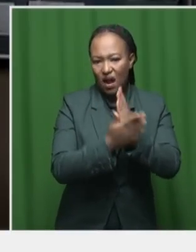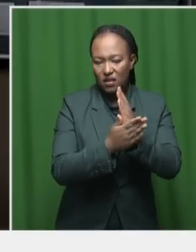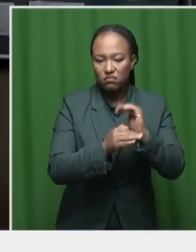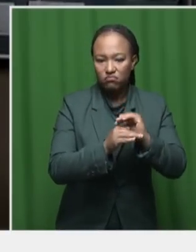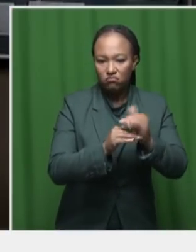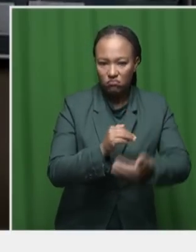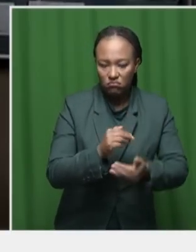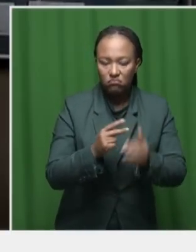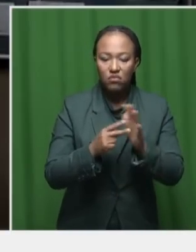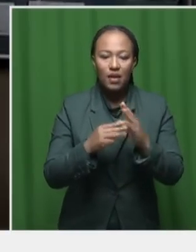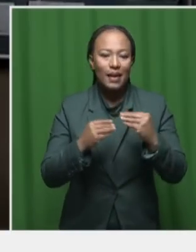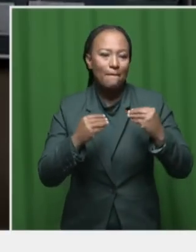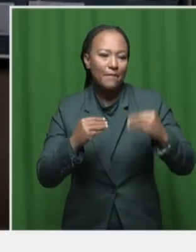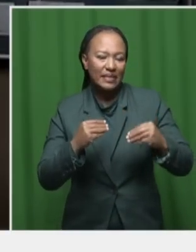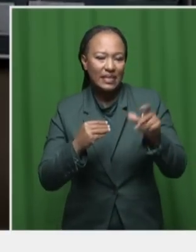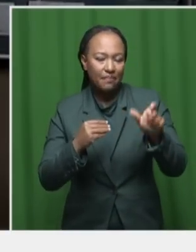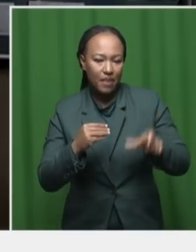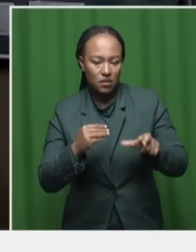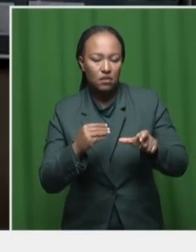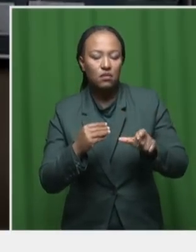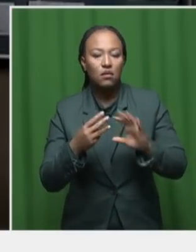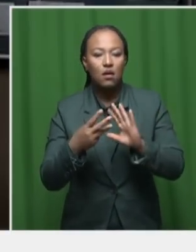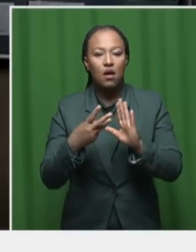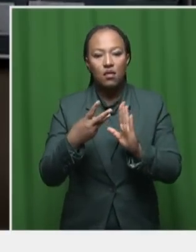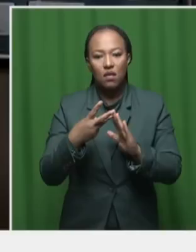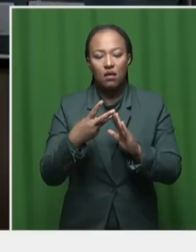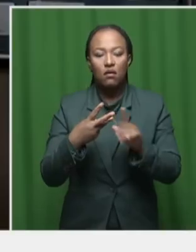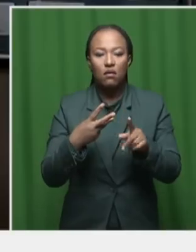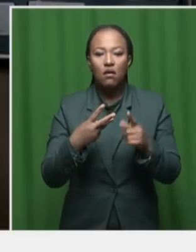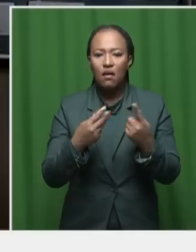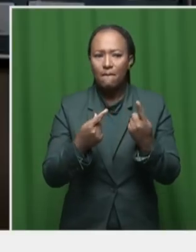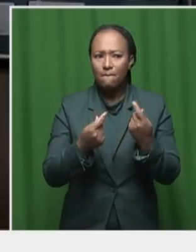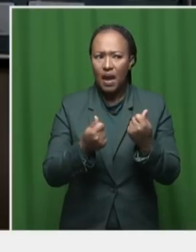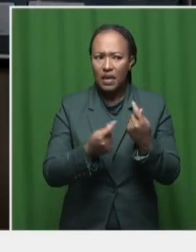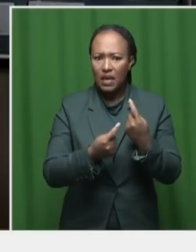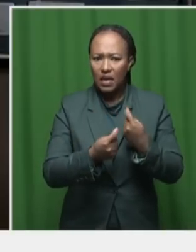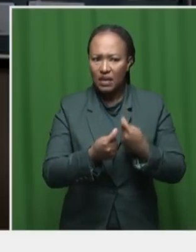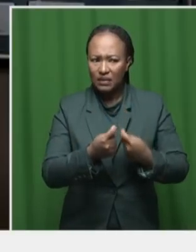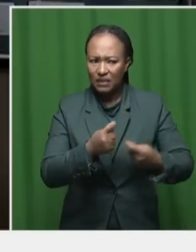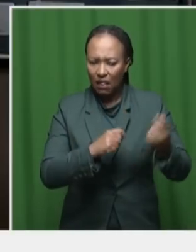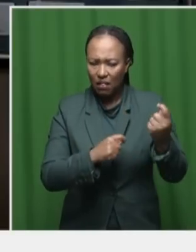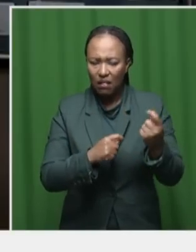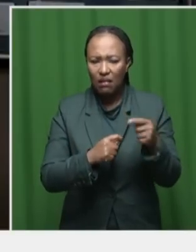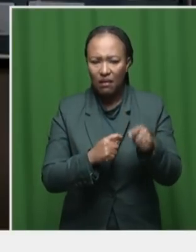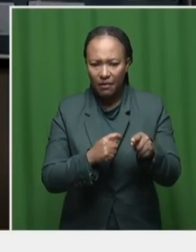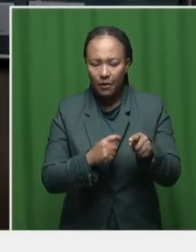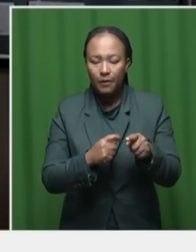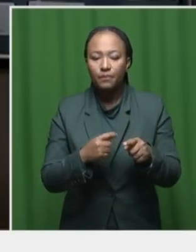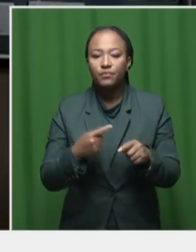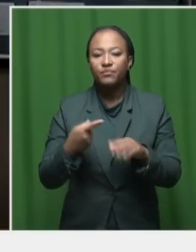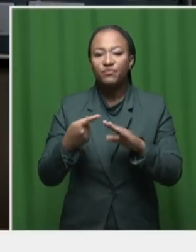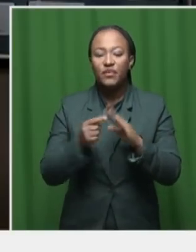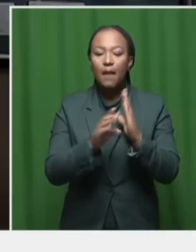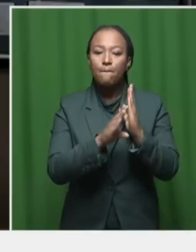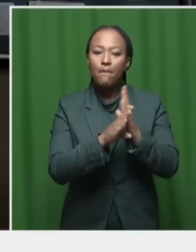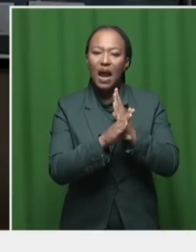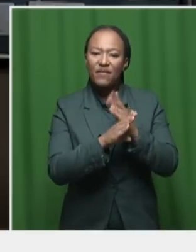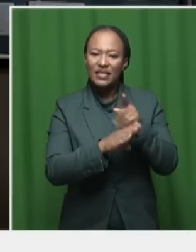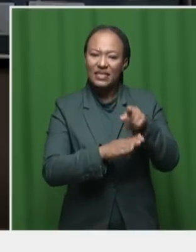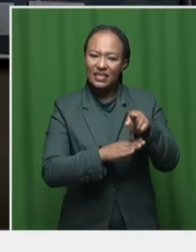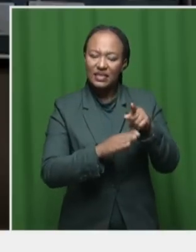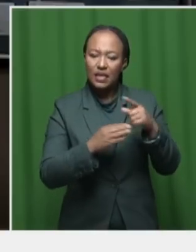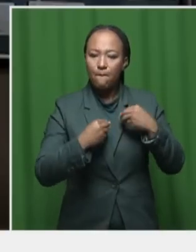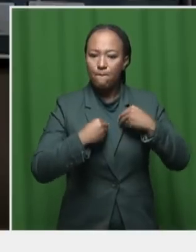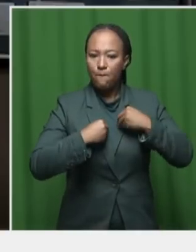and businesses. And the third one is sound money. Those are the three important ones. And the reason why the protection of private property rights is so important